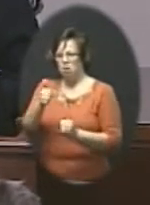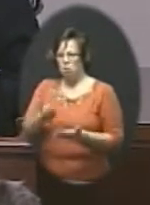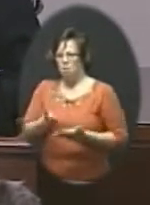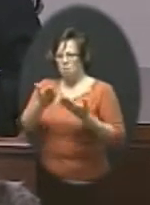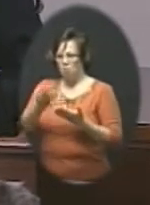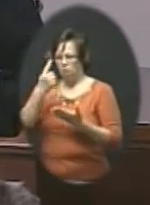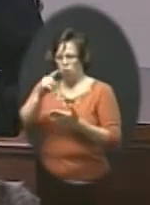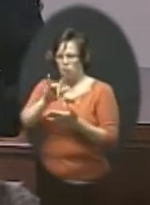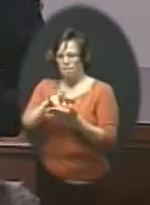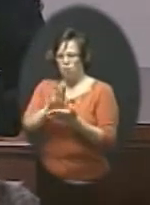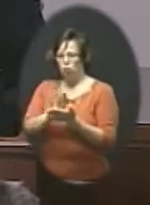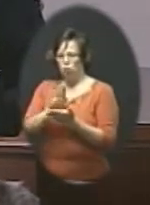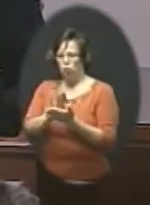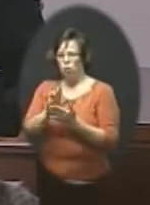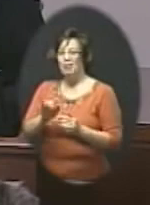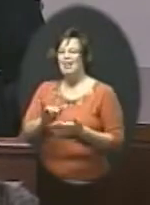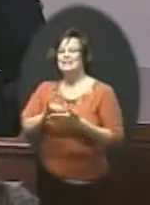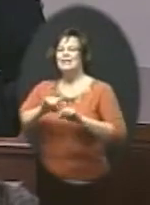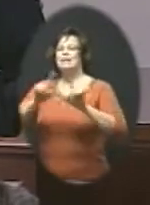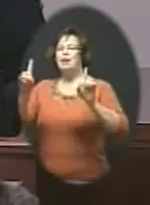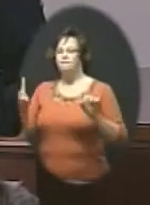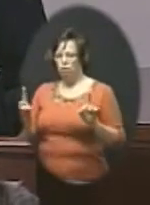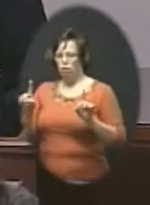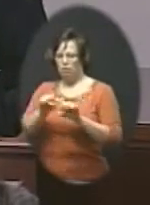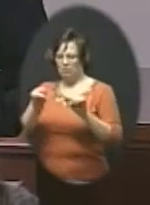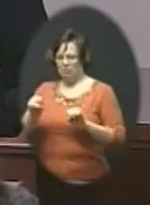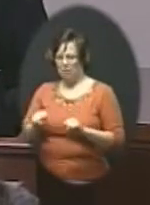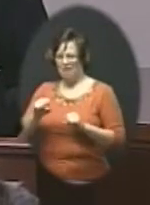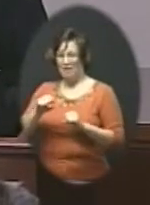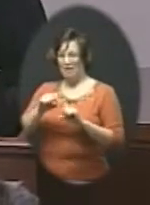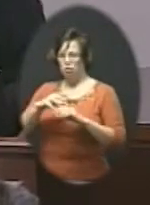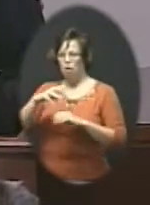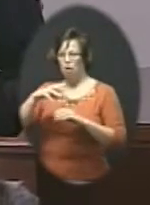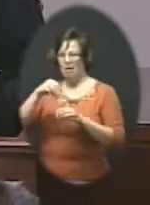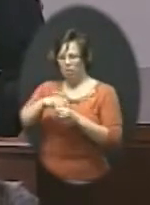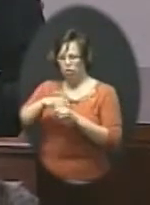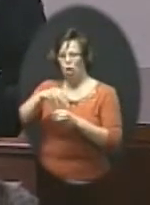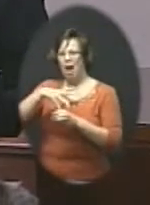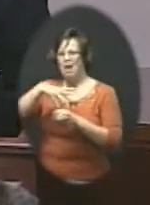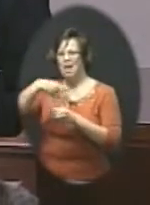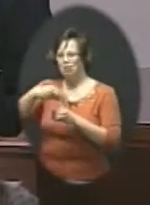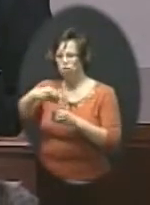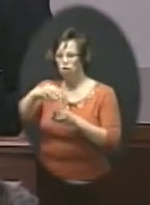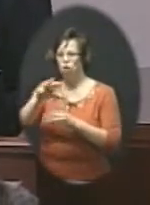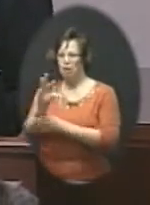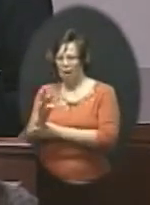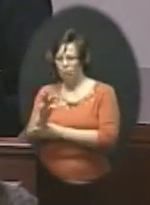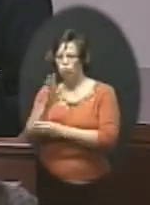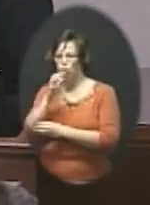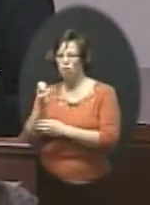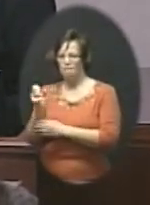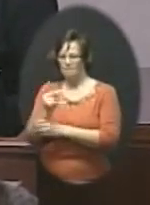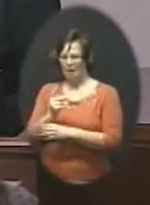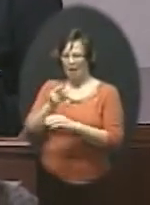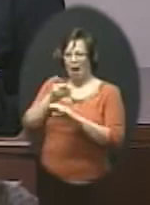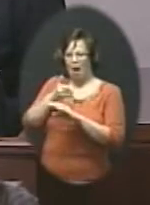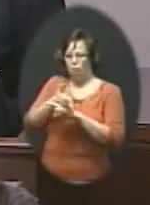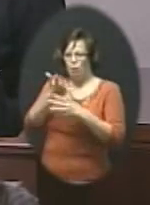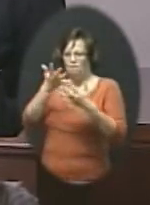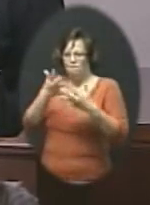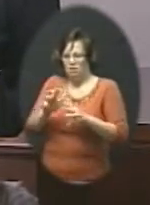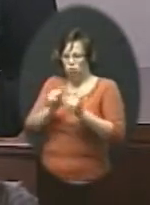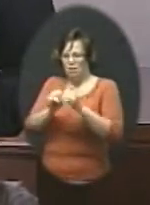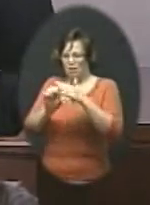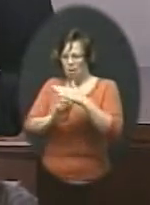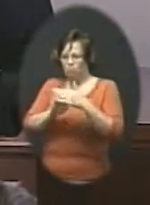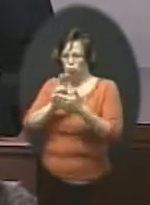schools because those look totally different. They're interior and exterior cameras, so we will come back after we get the elementary schools done with middle